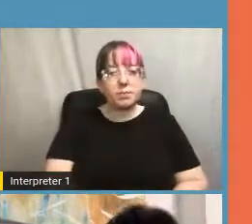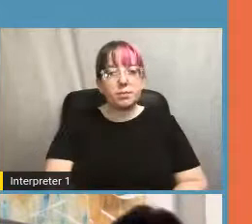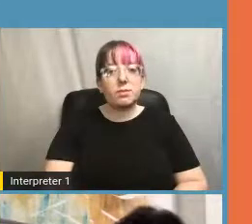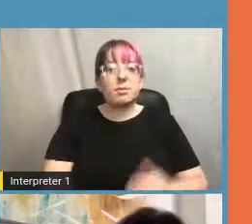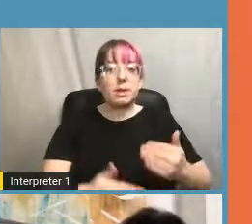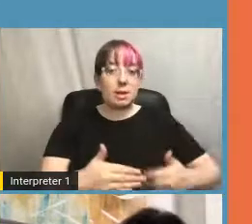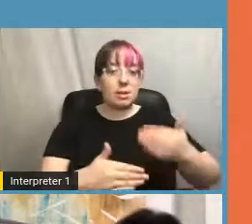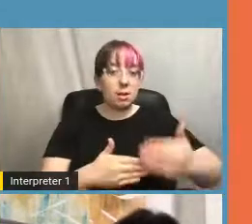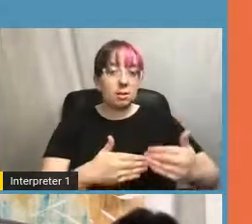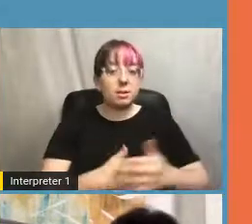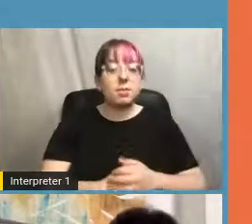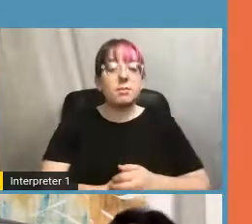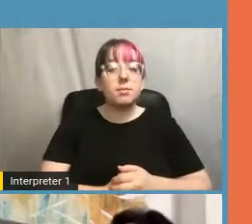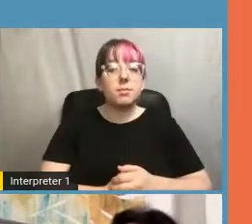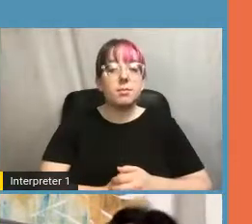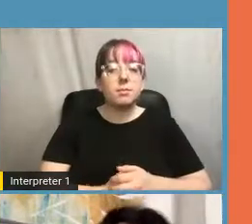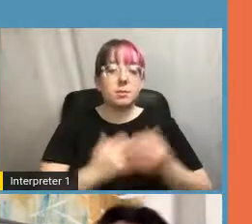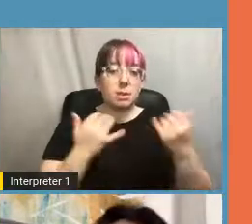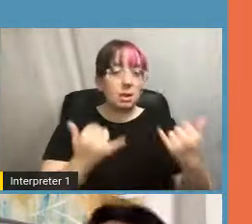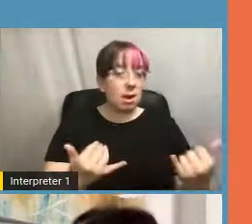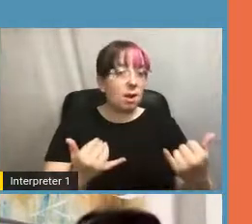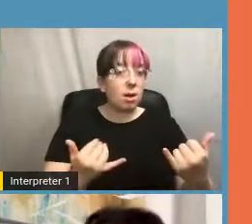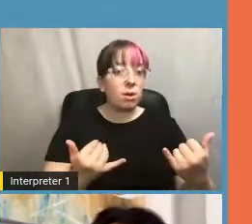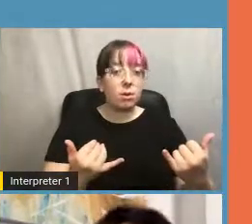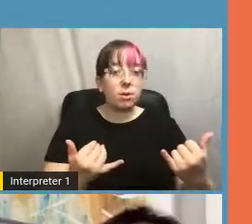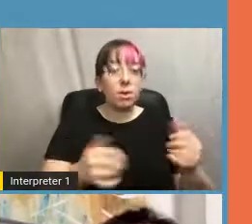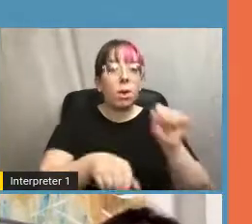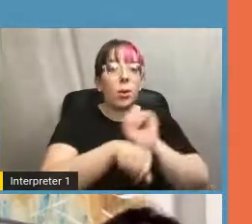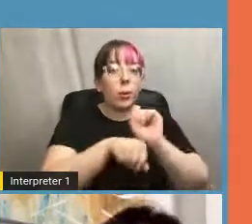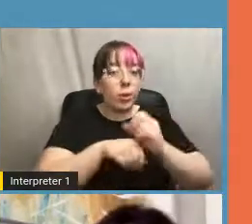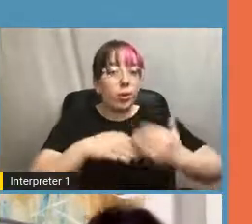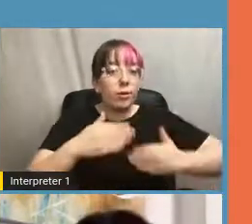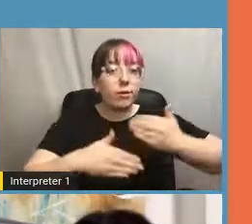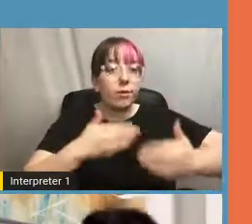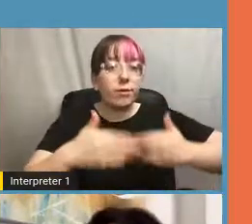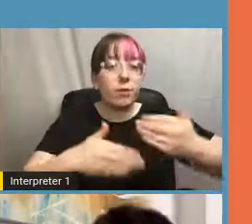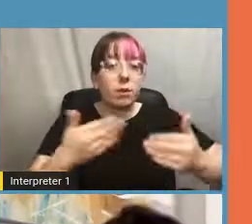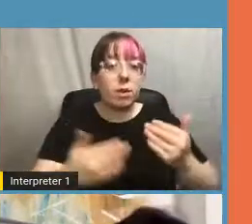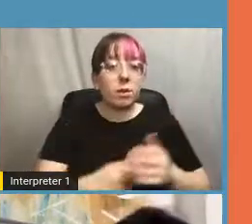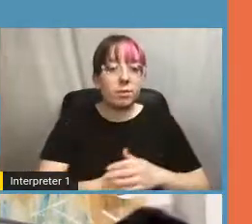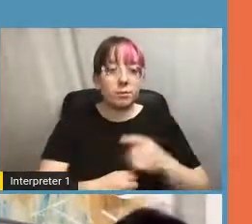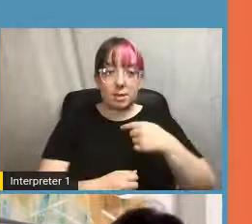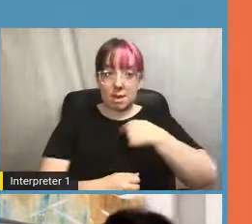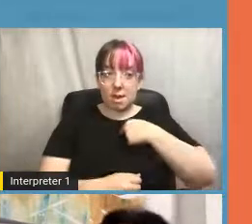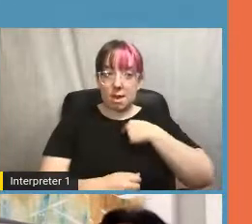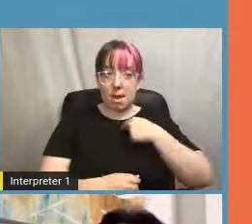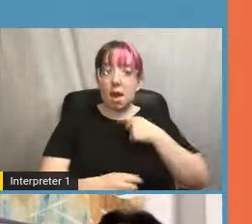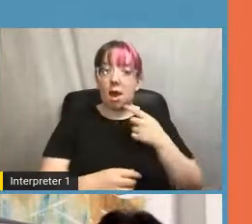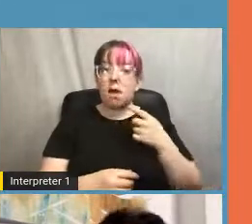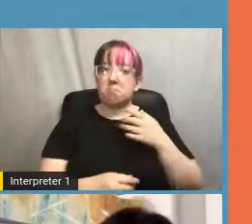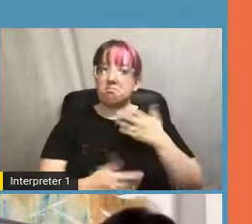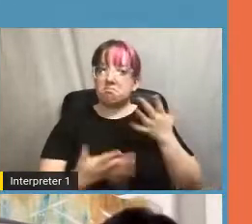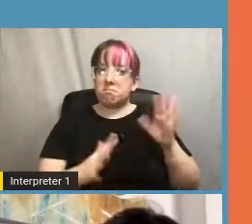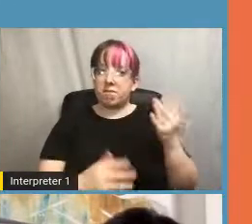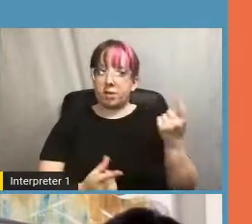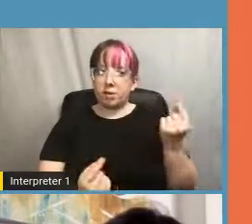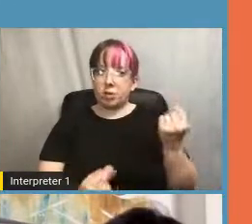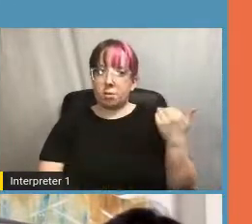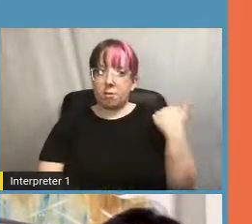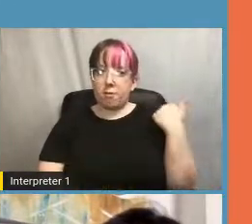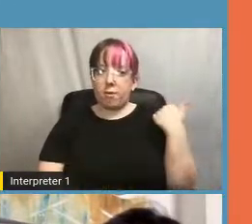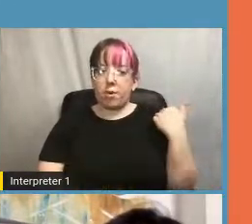one. So now I'm gonna go with the workflow, which is what I've done before. This is,